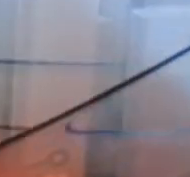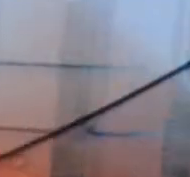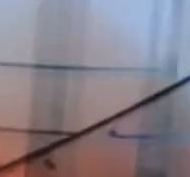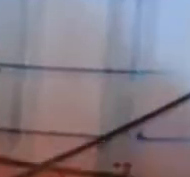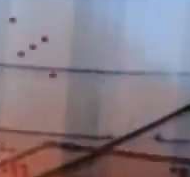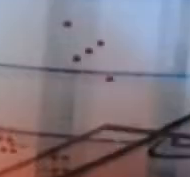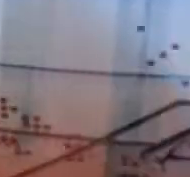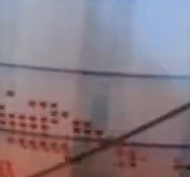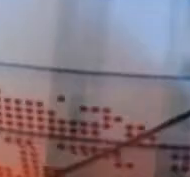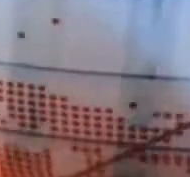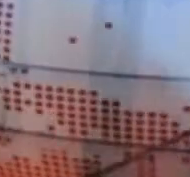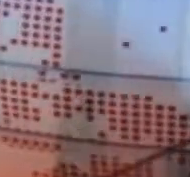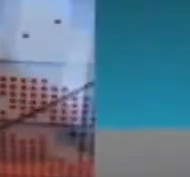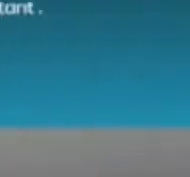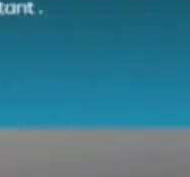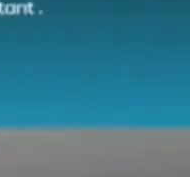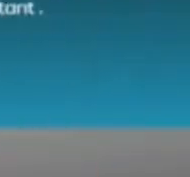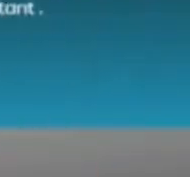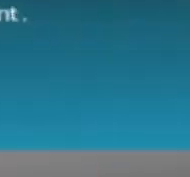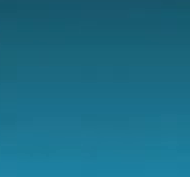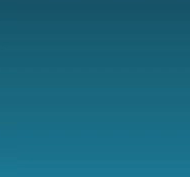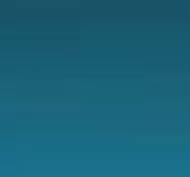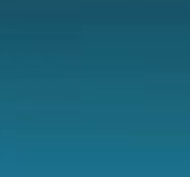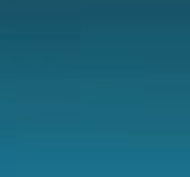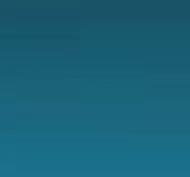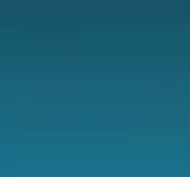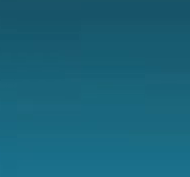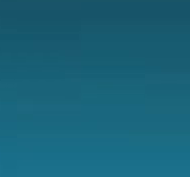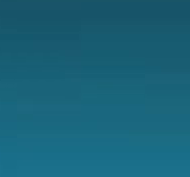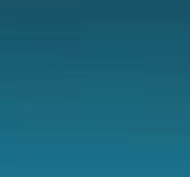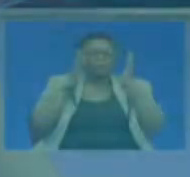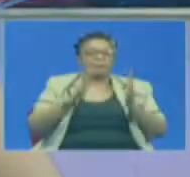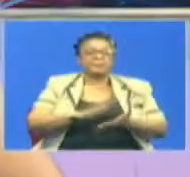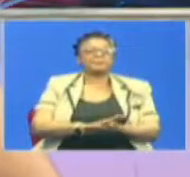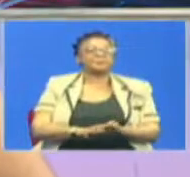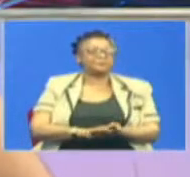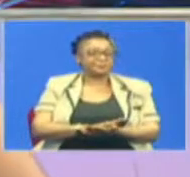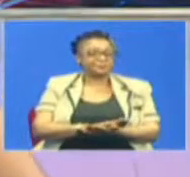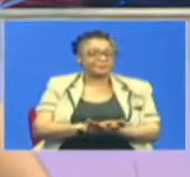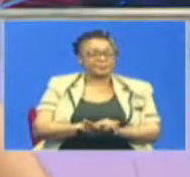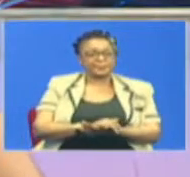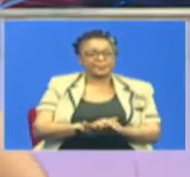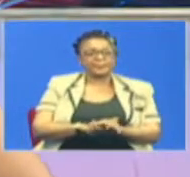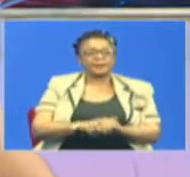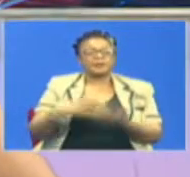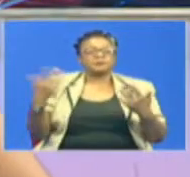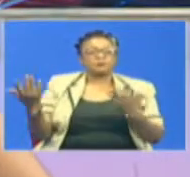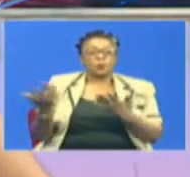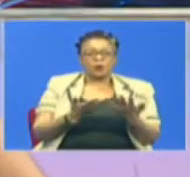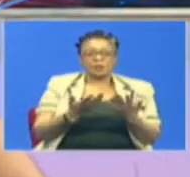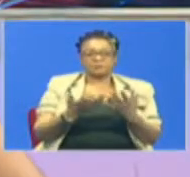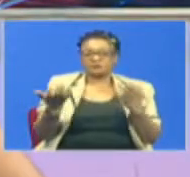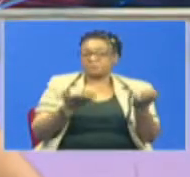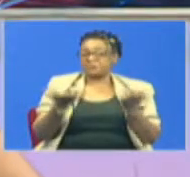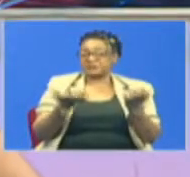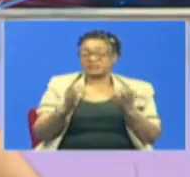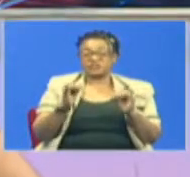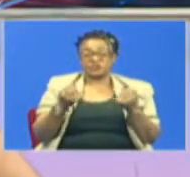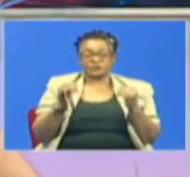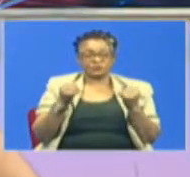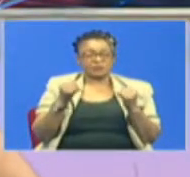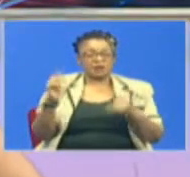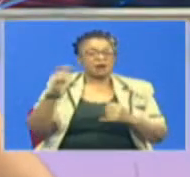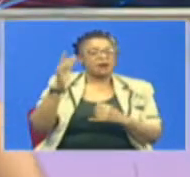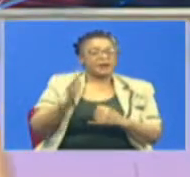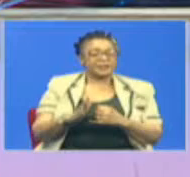Kapu la biashara limeletwa kwako na PesaLink. Karibu katika kapu letu la biashara. Wakenya